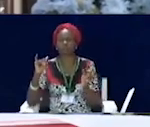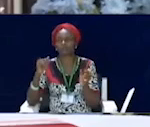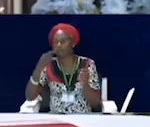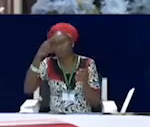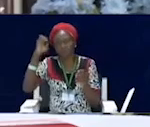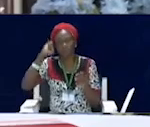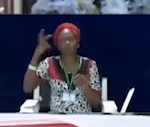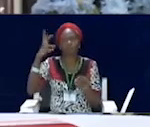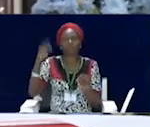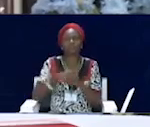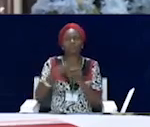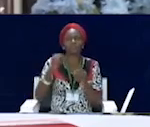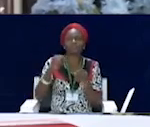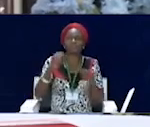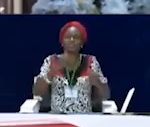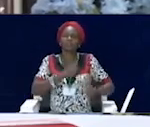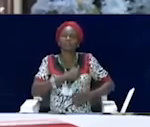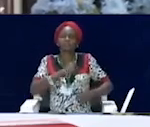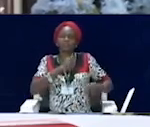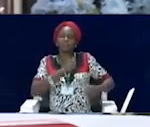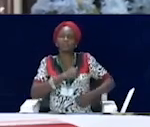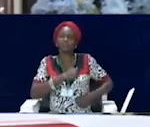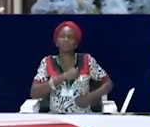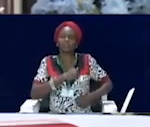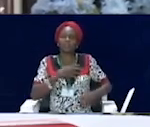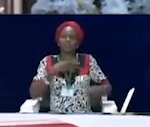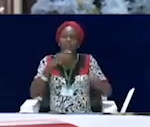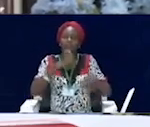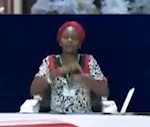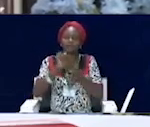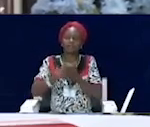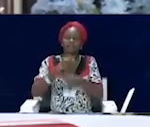because he was in the military at that time.